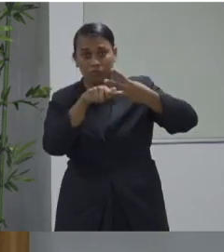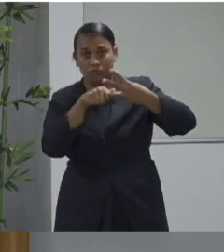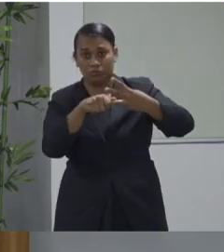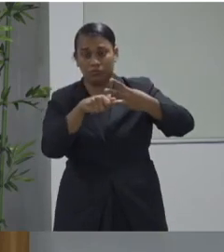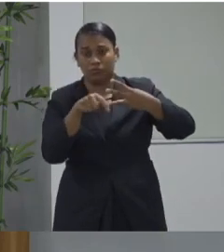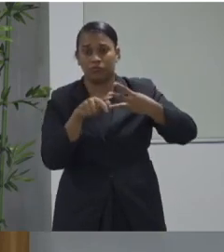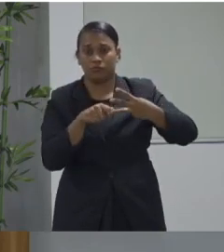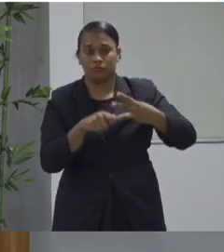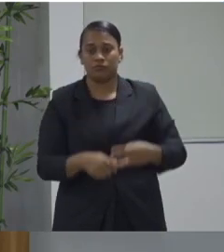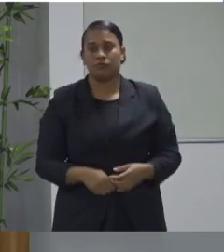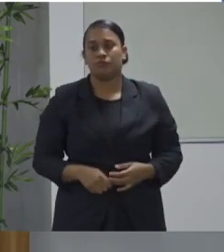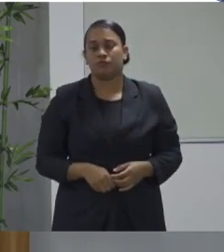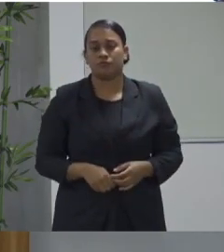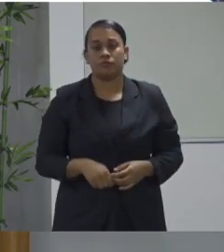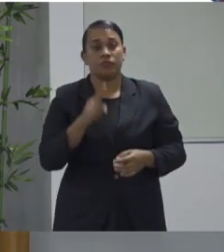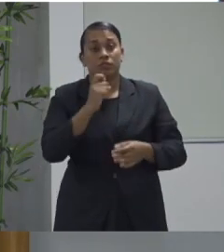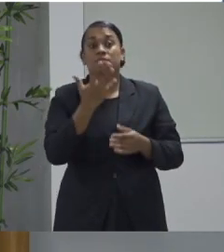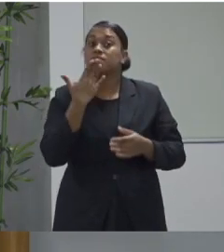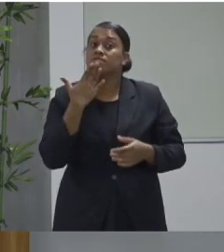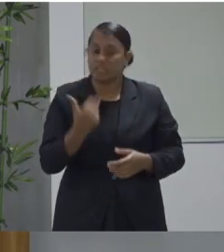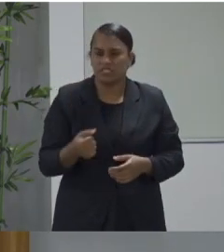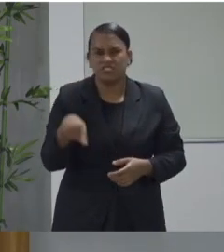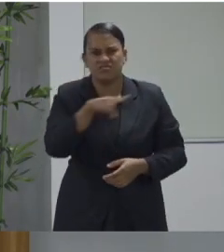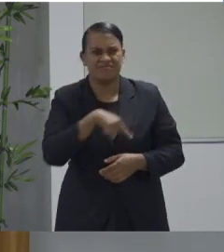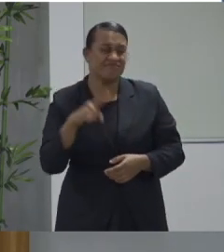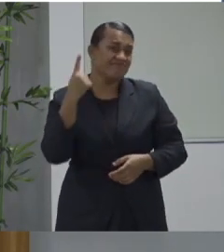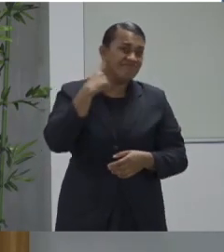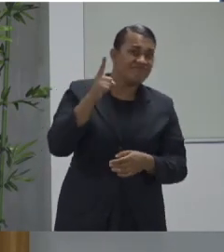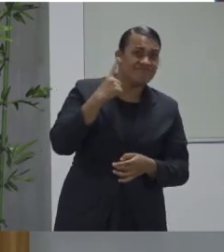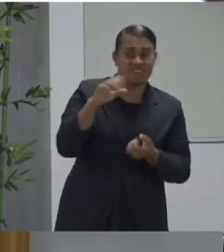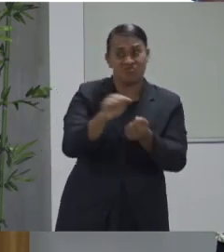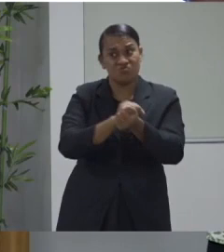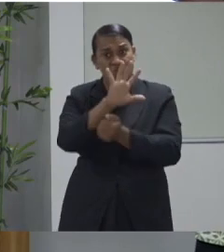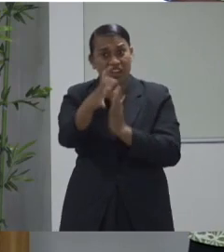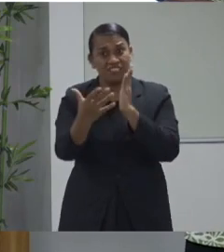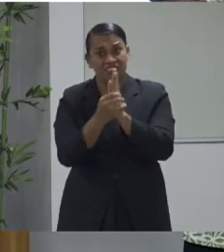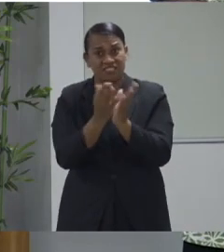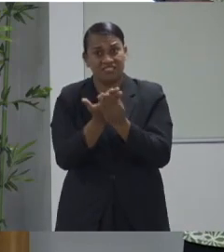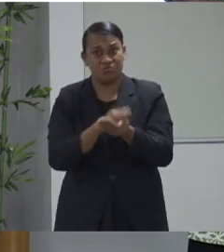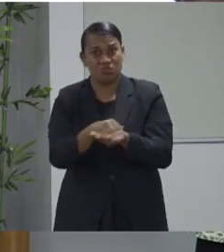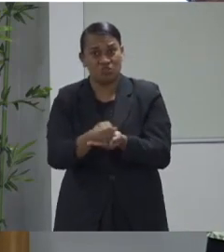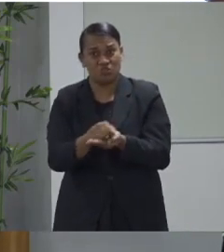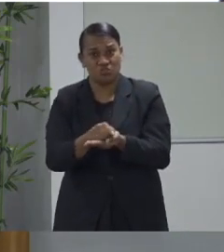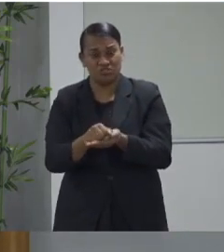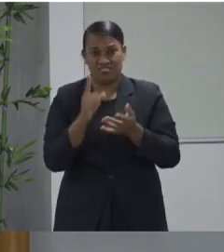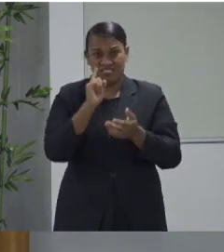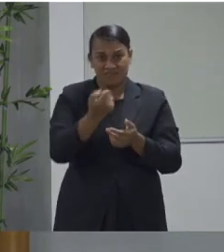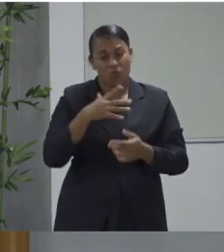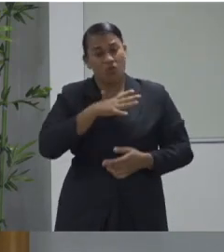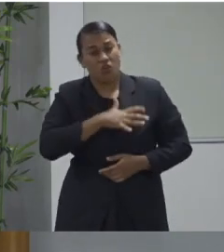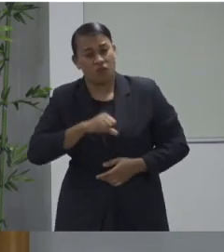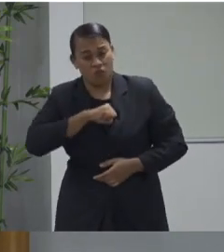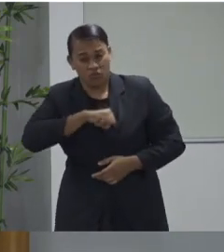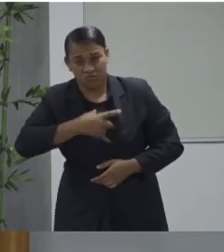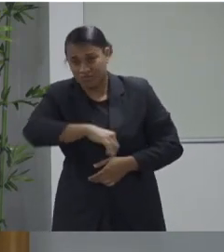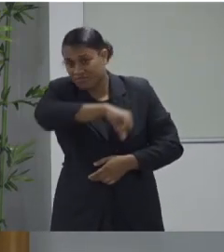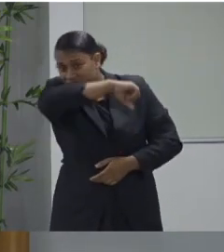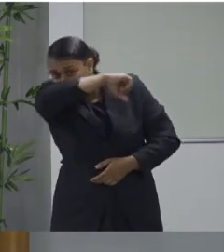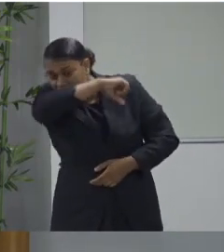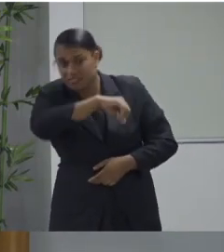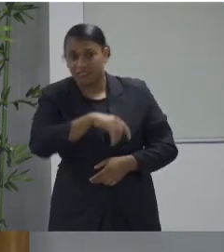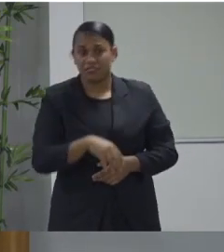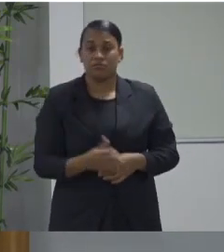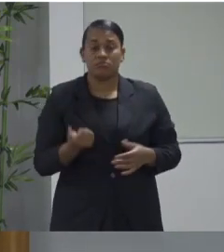dismiss washing of hands or coughing and sneezing into a tissue or elbow as a trivial